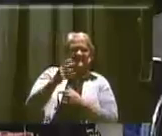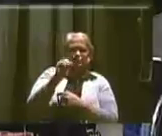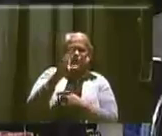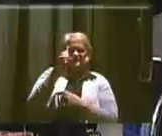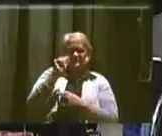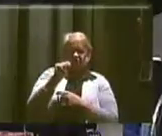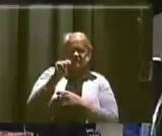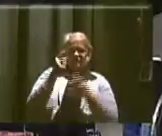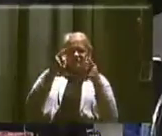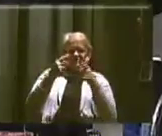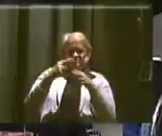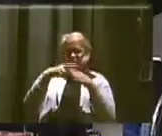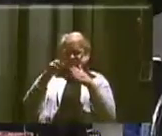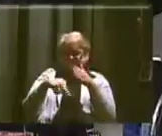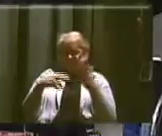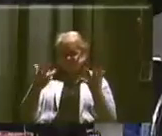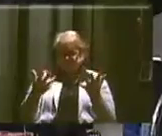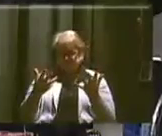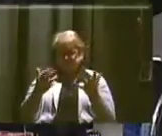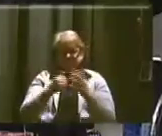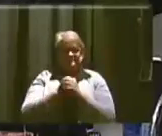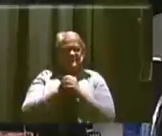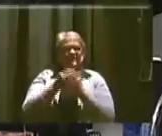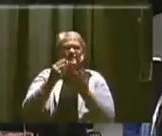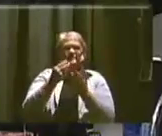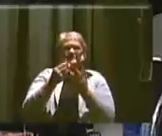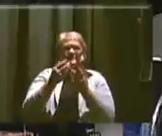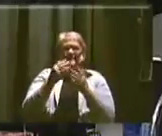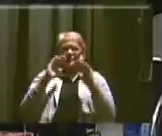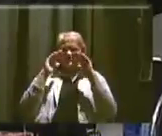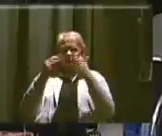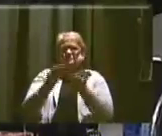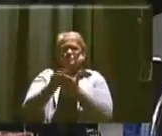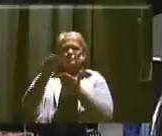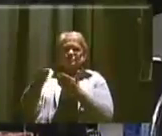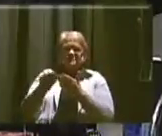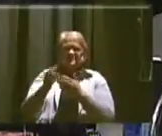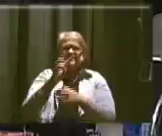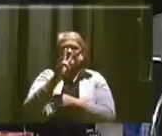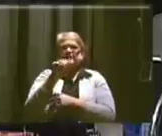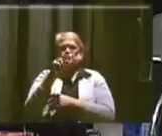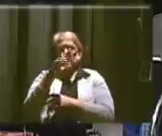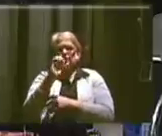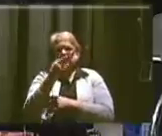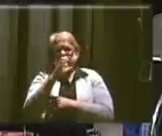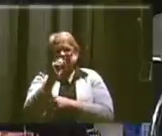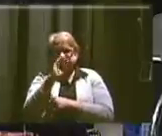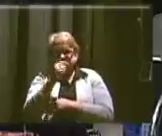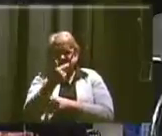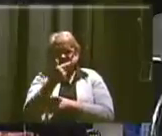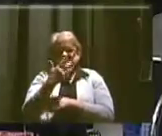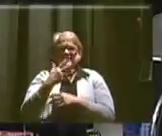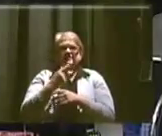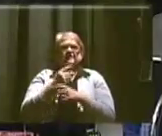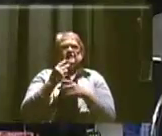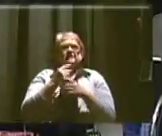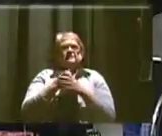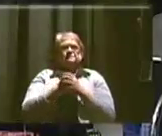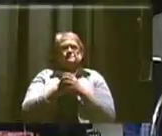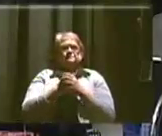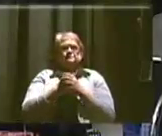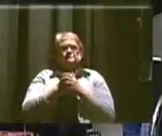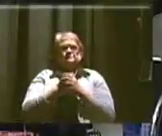on potentially in purchasing and warehousing and consolidation of facilities. We had talked with